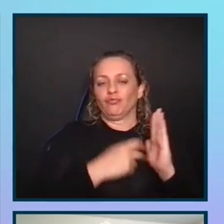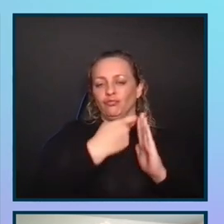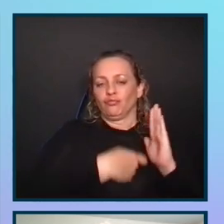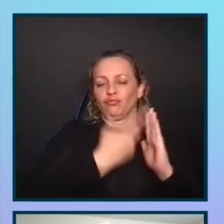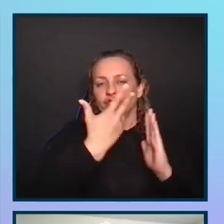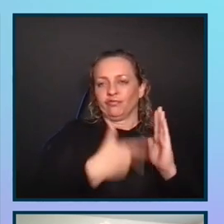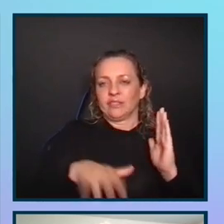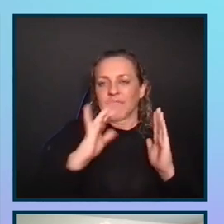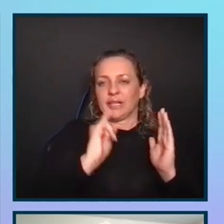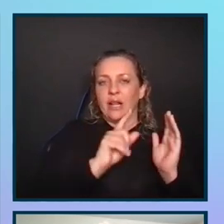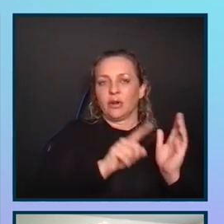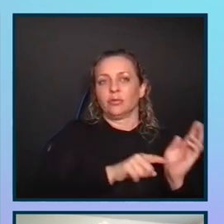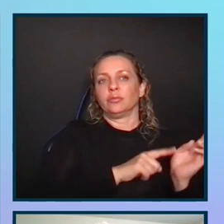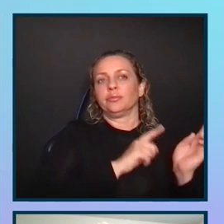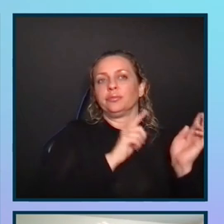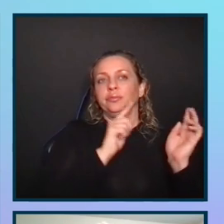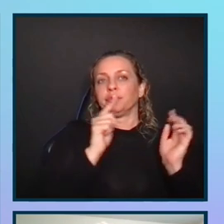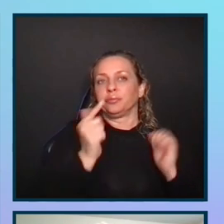And let's go to